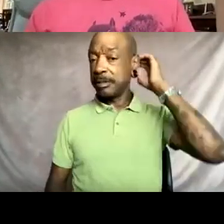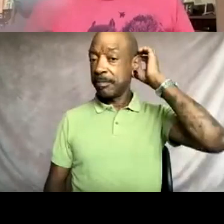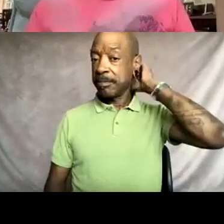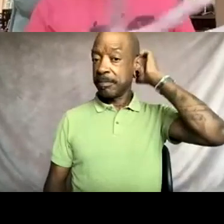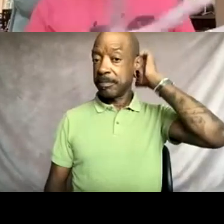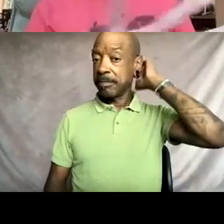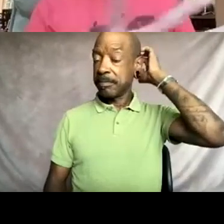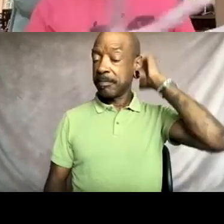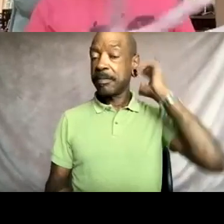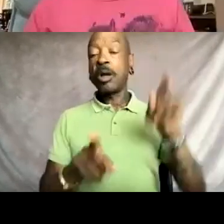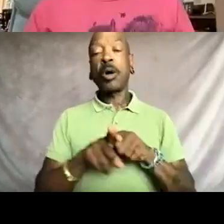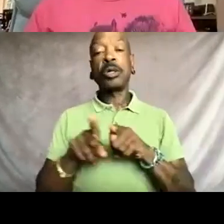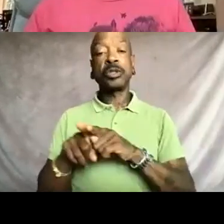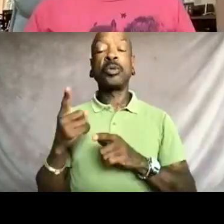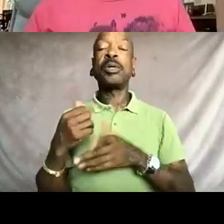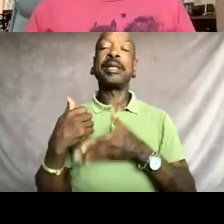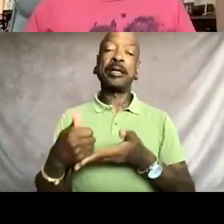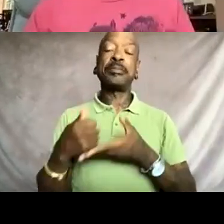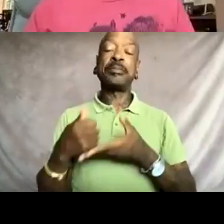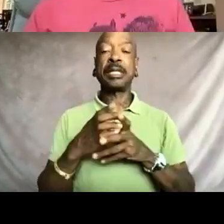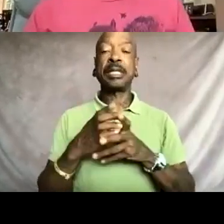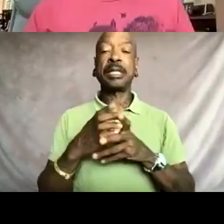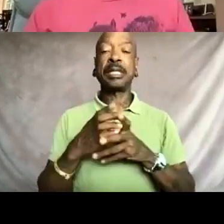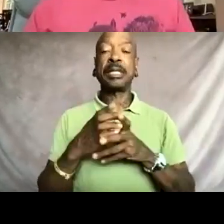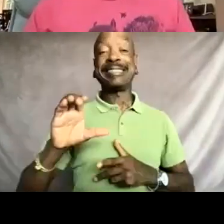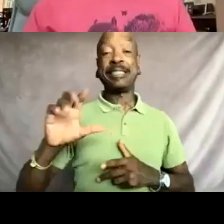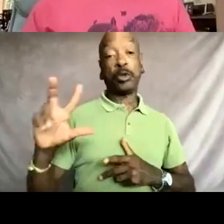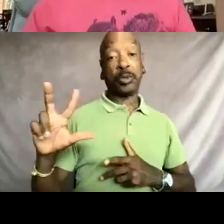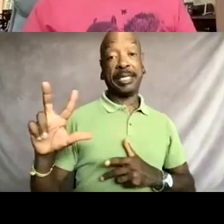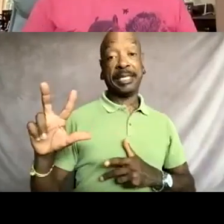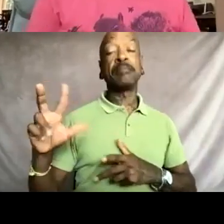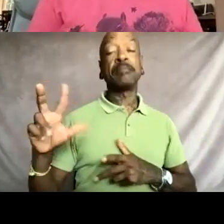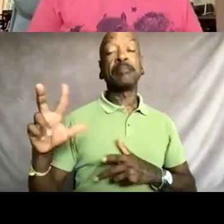is what helps a lot of 501c3s get grants.